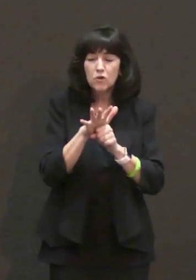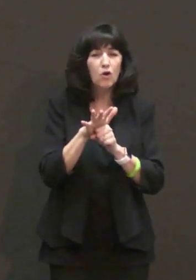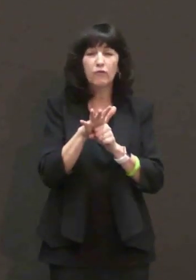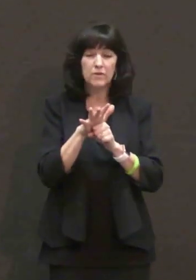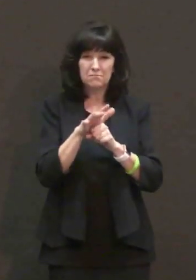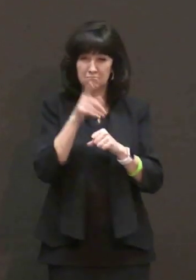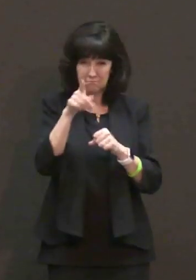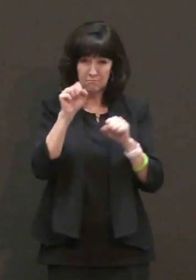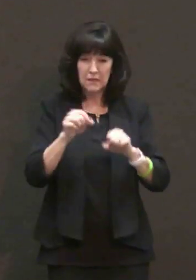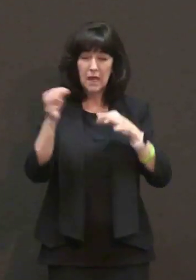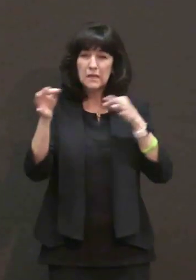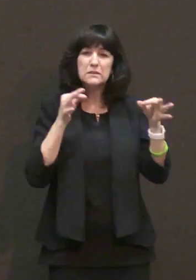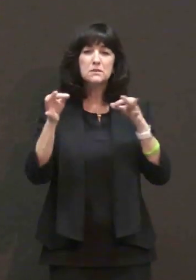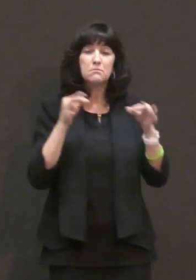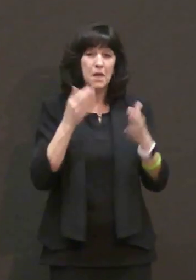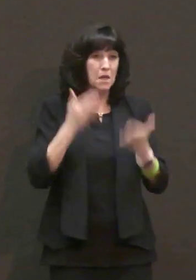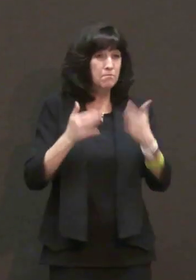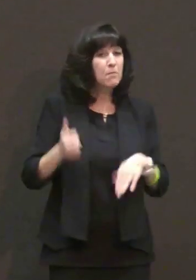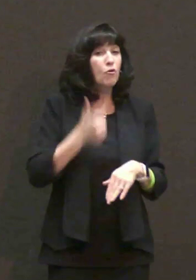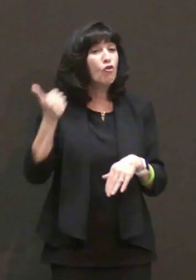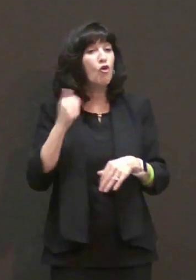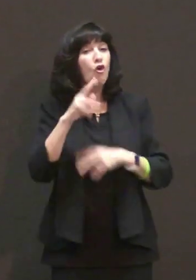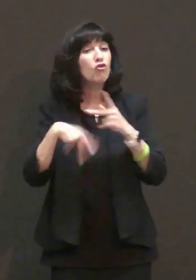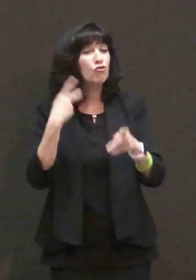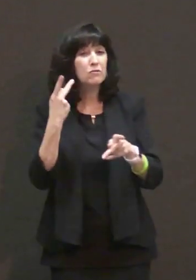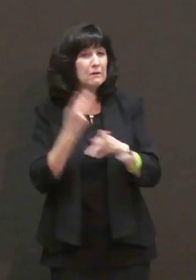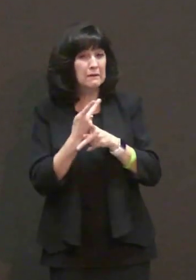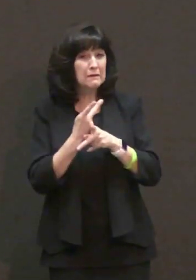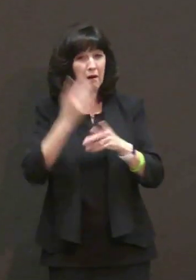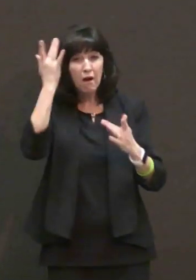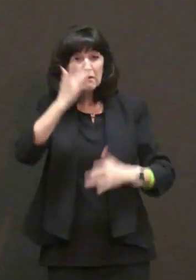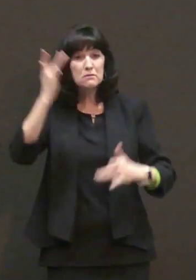right now and how that's affecting things?